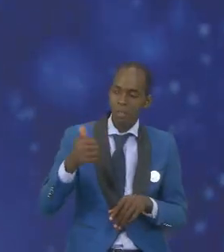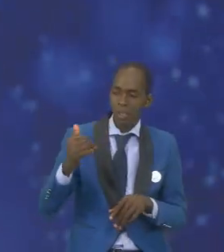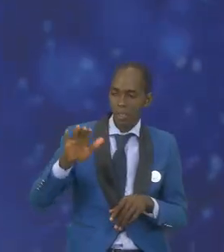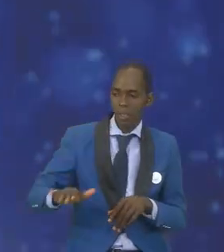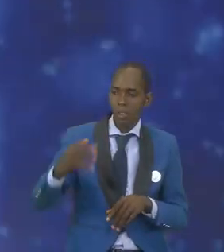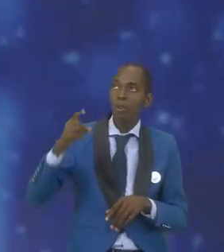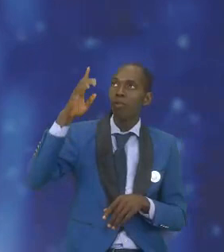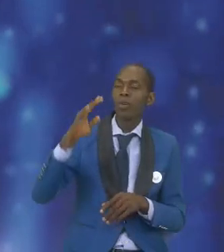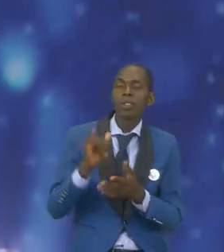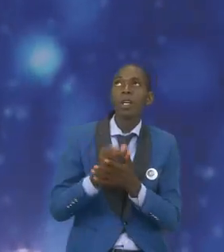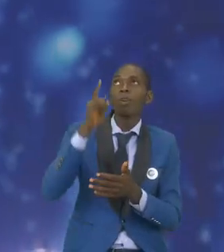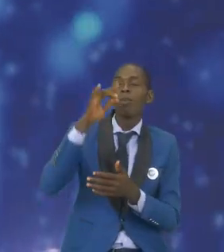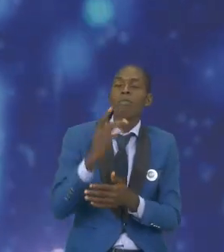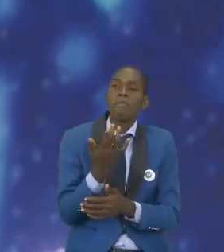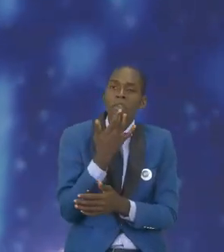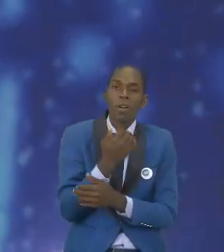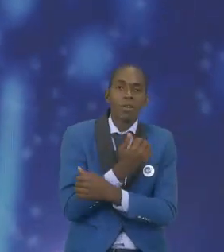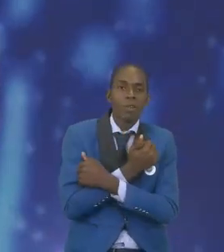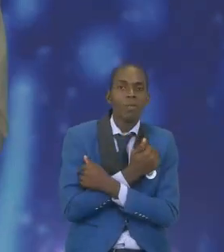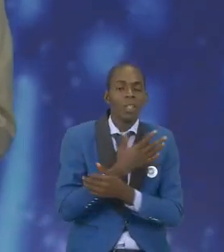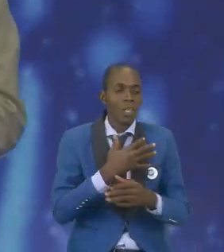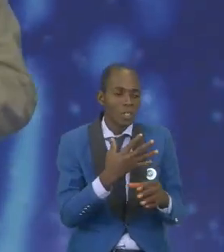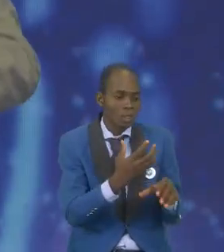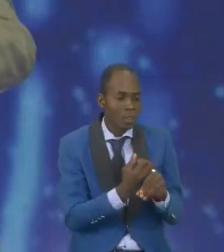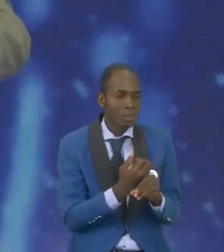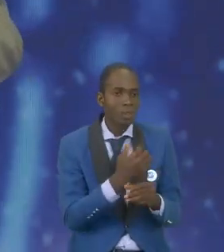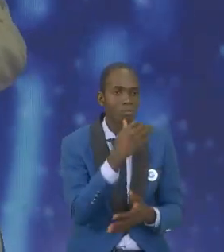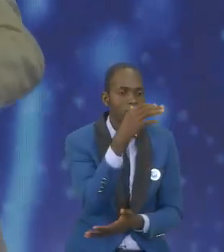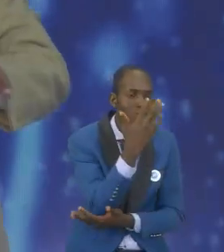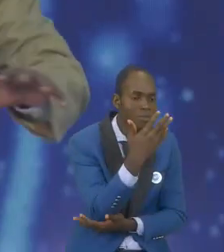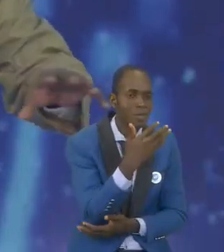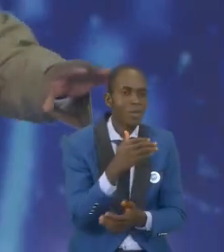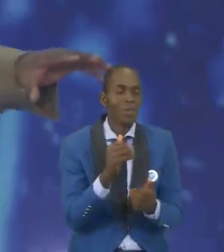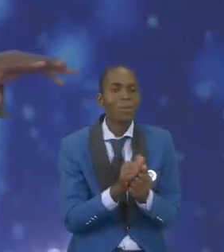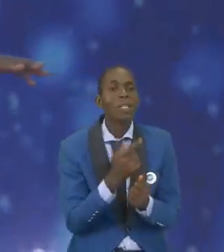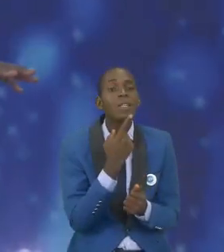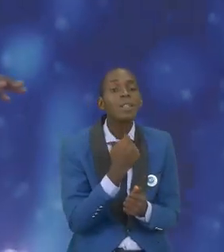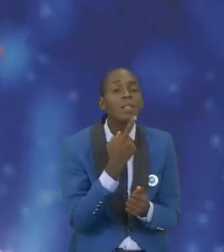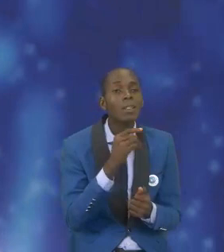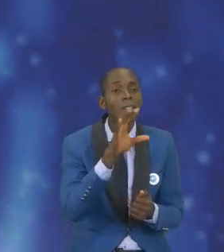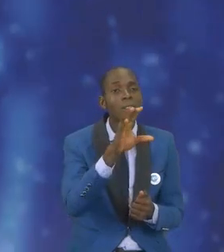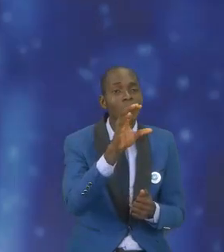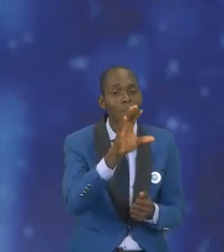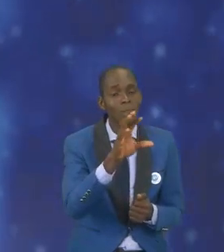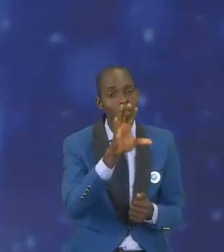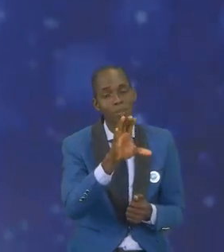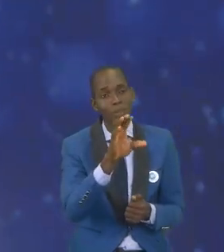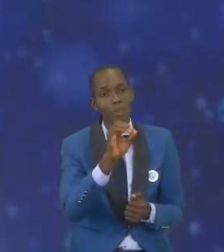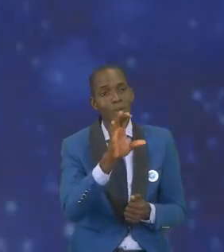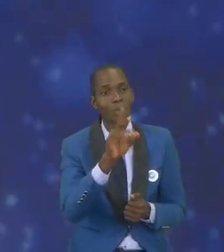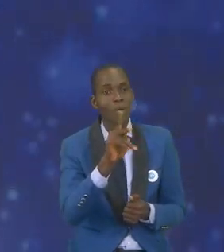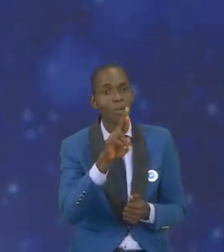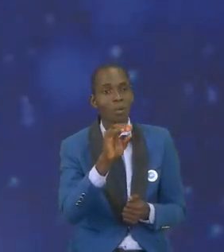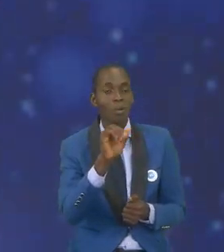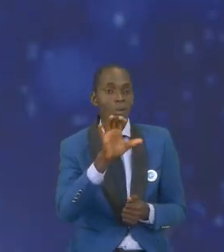of God. And then he takes leaf and cockroach and lizard and rat or rabbit